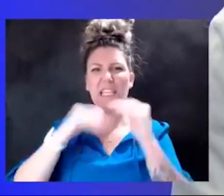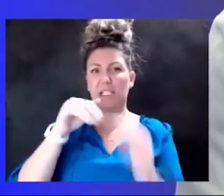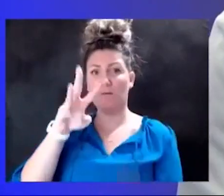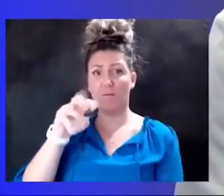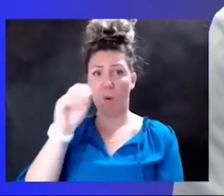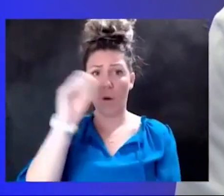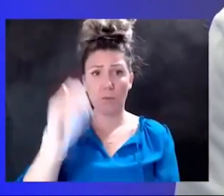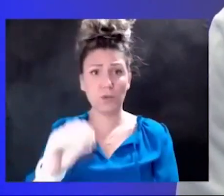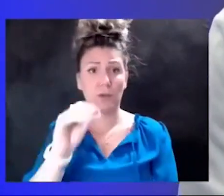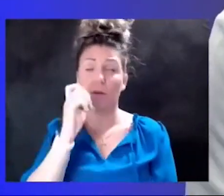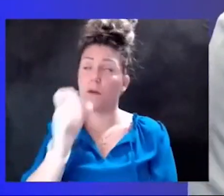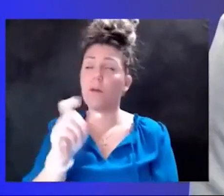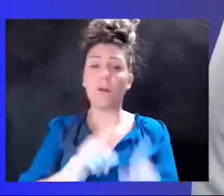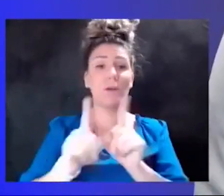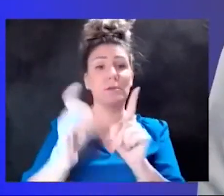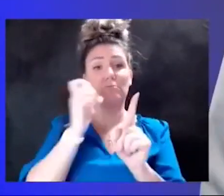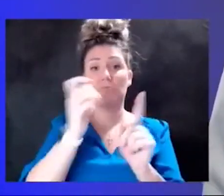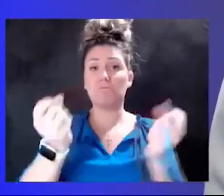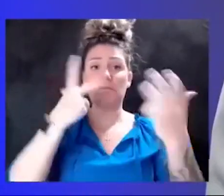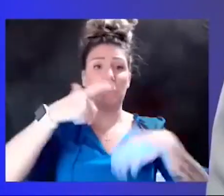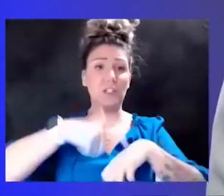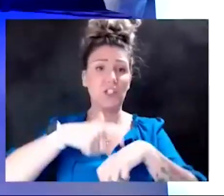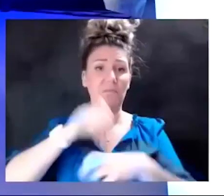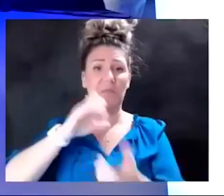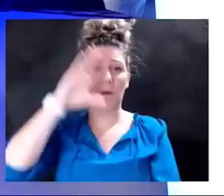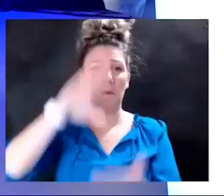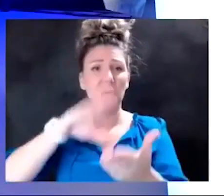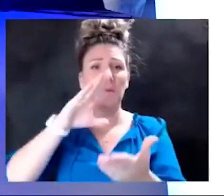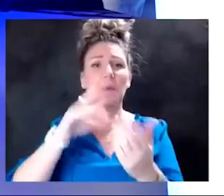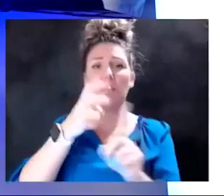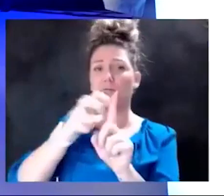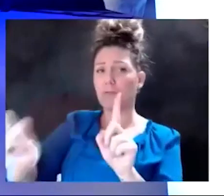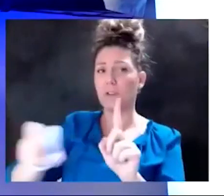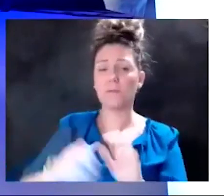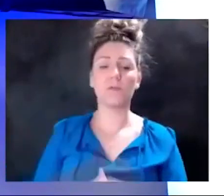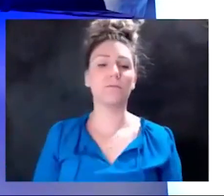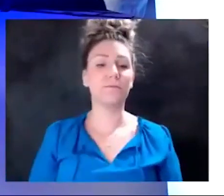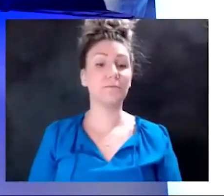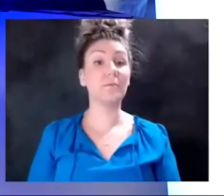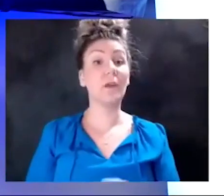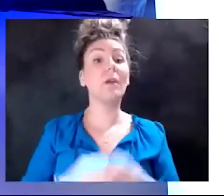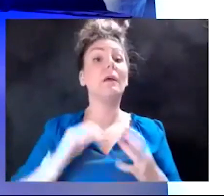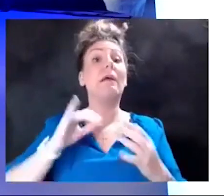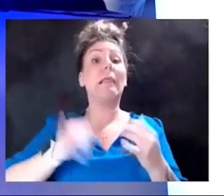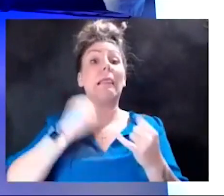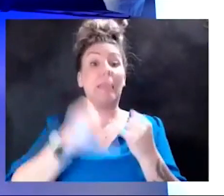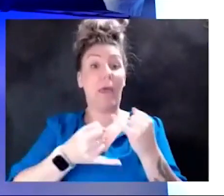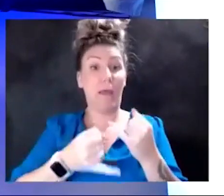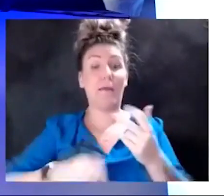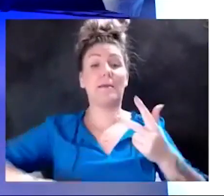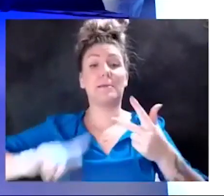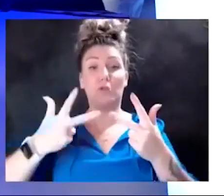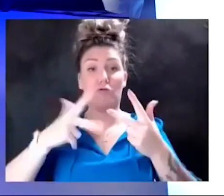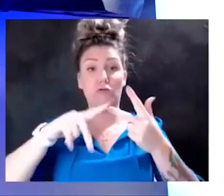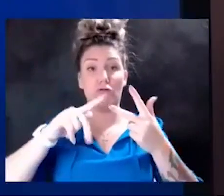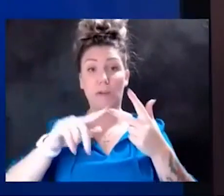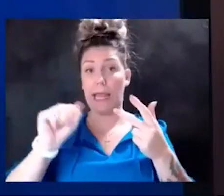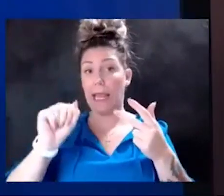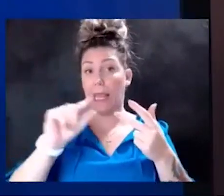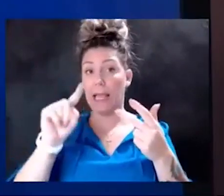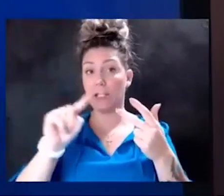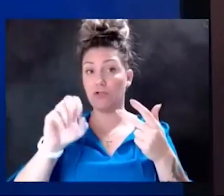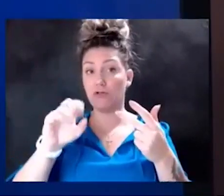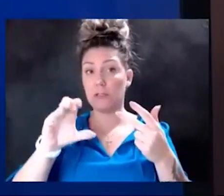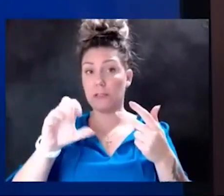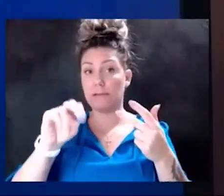much time. So there is that reduction in transmission. And the final thing just to hit on is that AstraZeneca, some data came out yesterday as